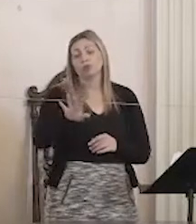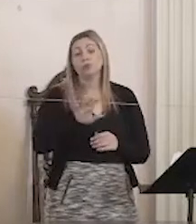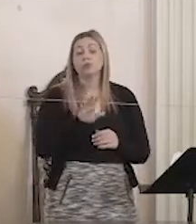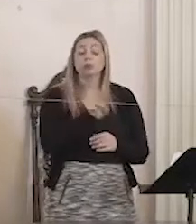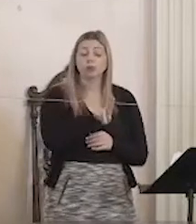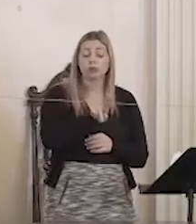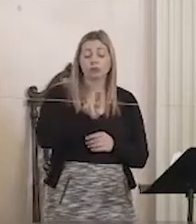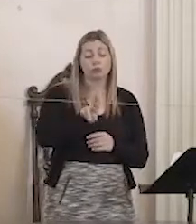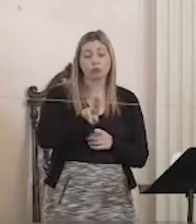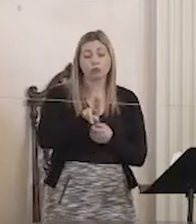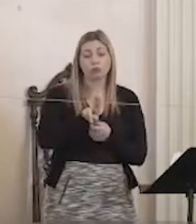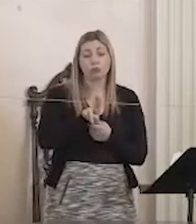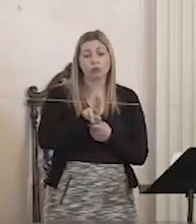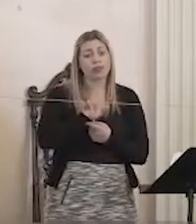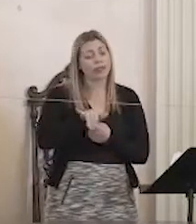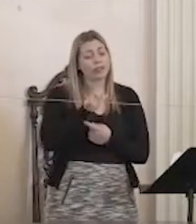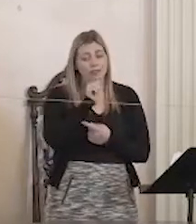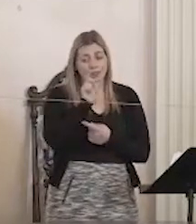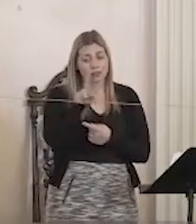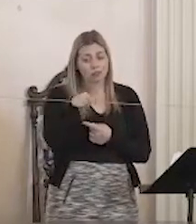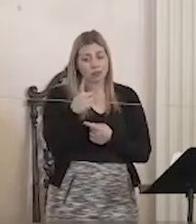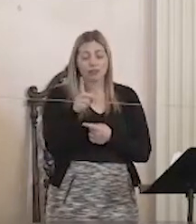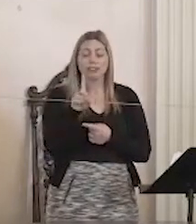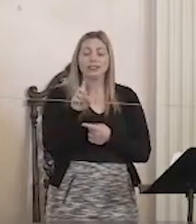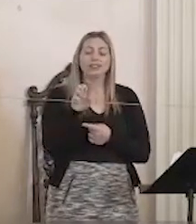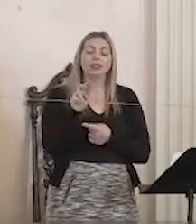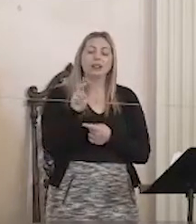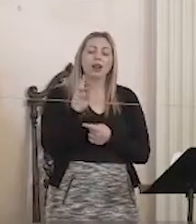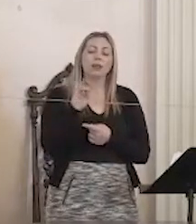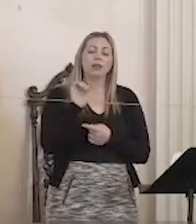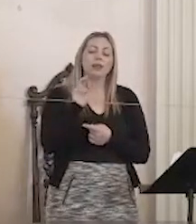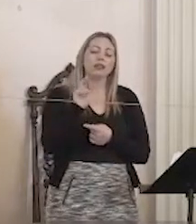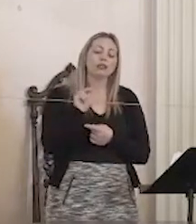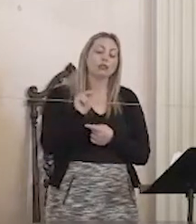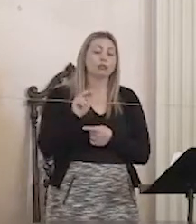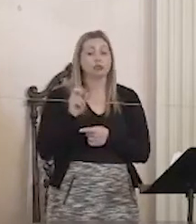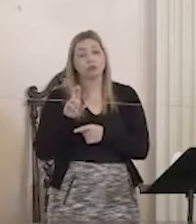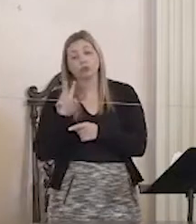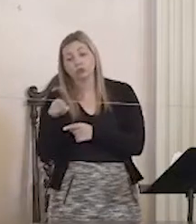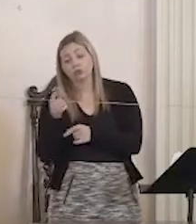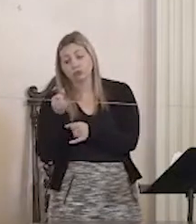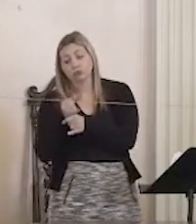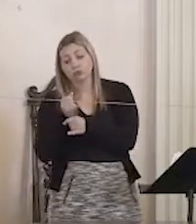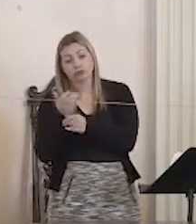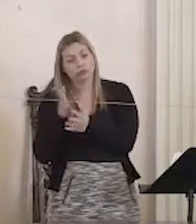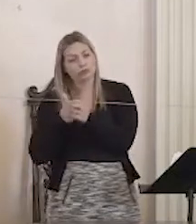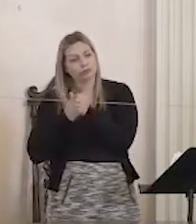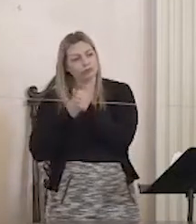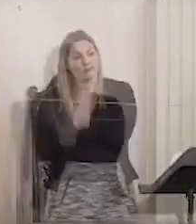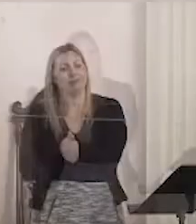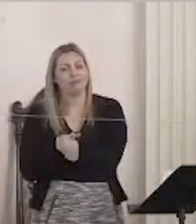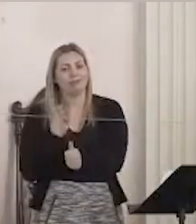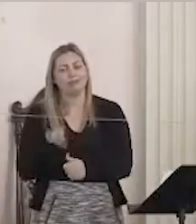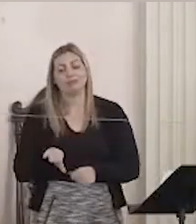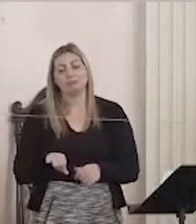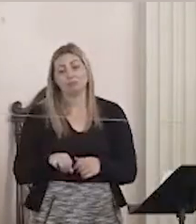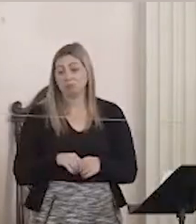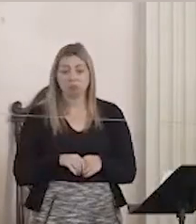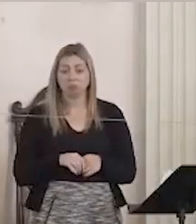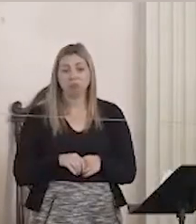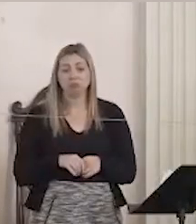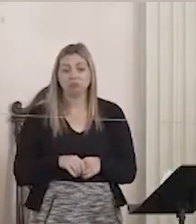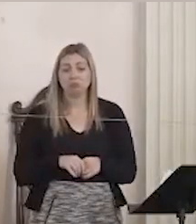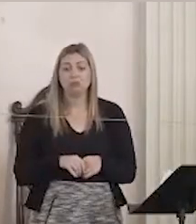Unitarian Universalism is not the only denomination or institution who is leading the charge in these areas.